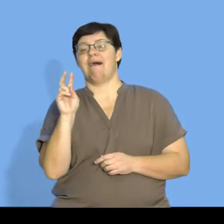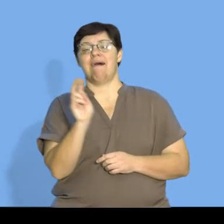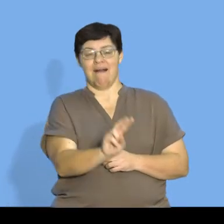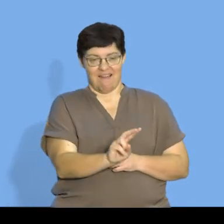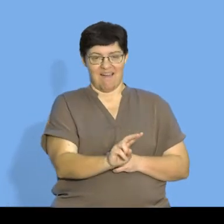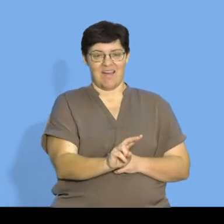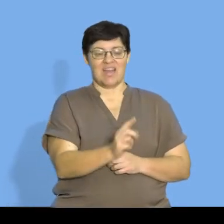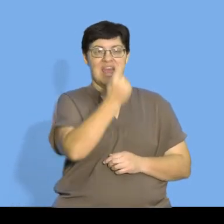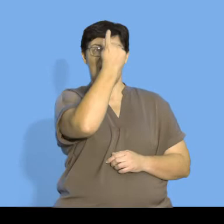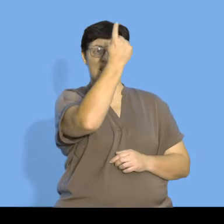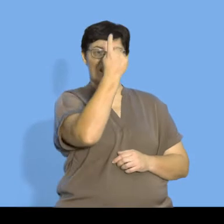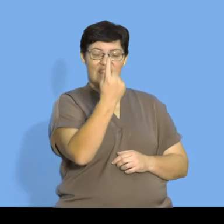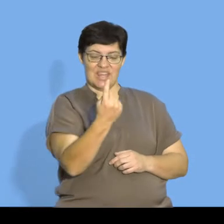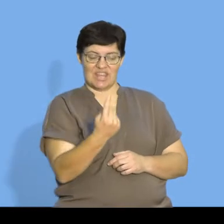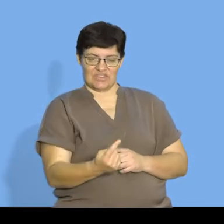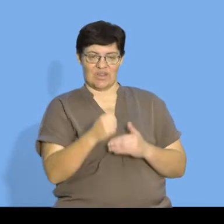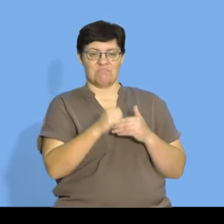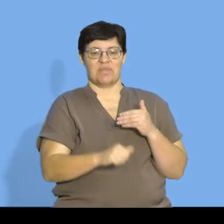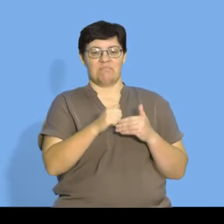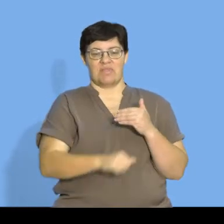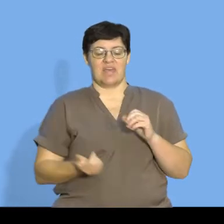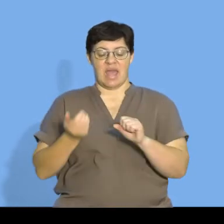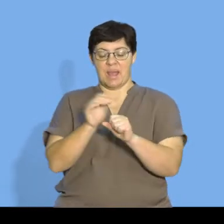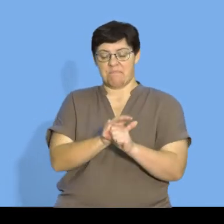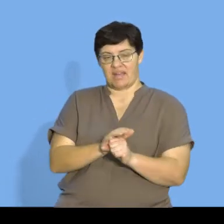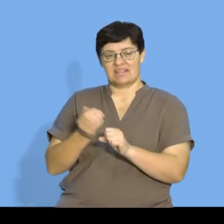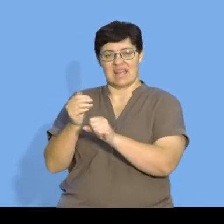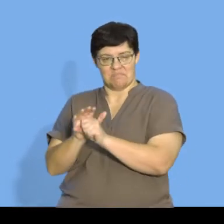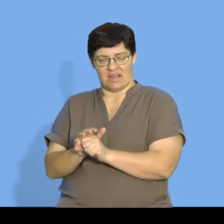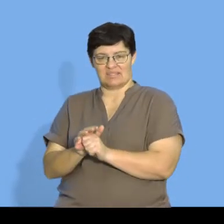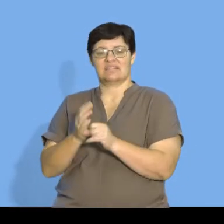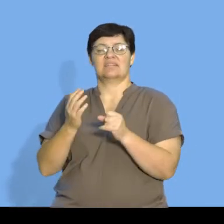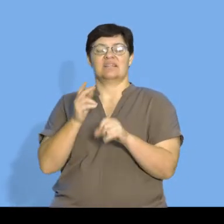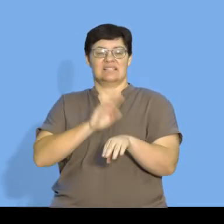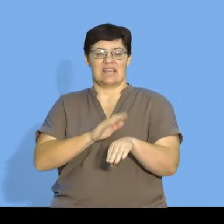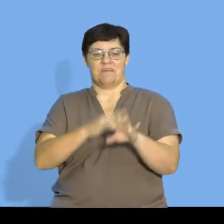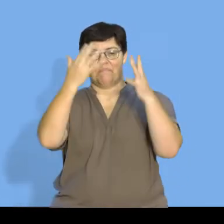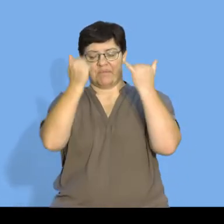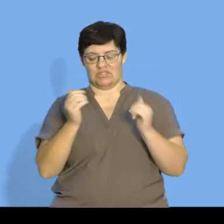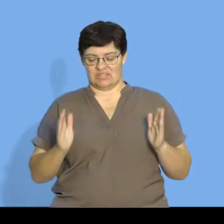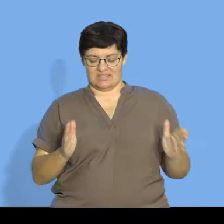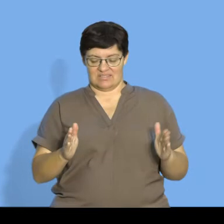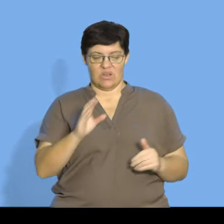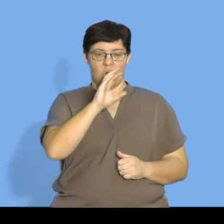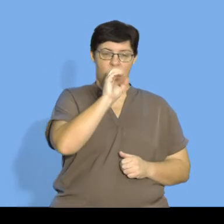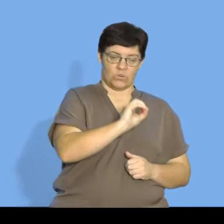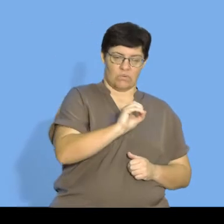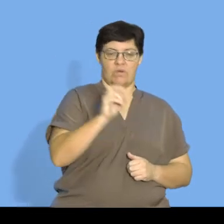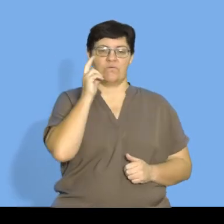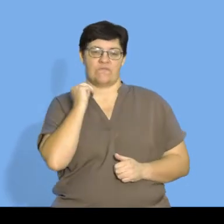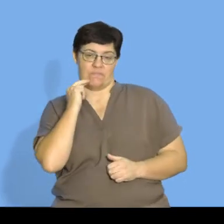see that each of these months will impact on my budget period, which is October